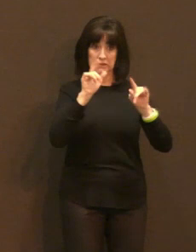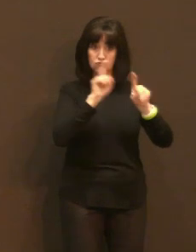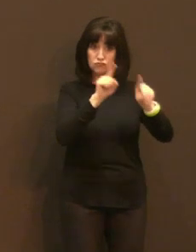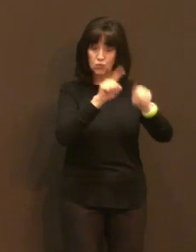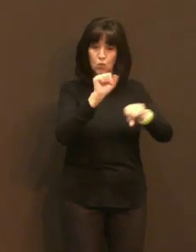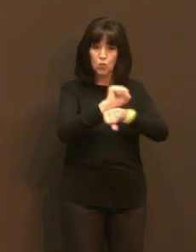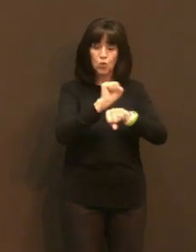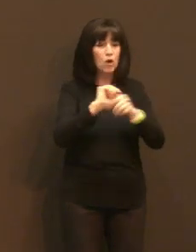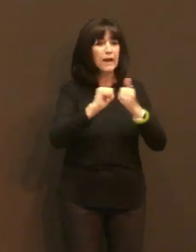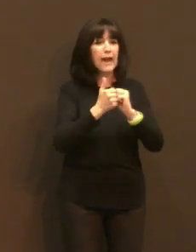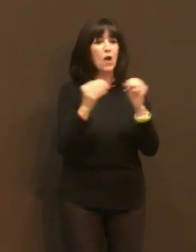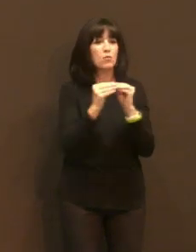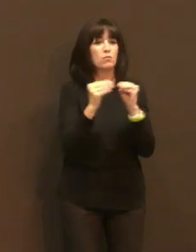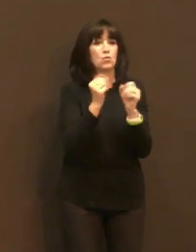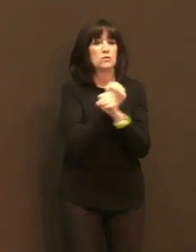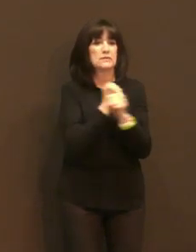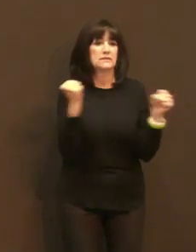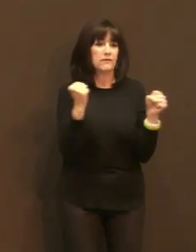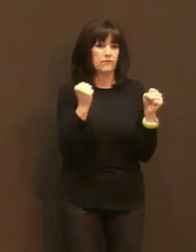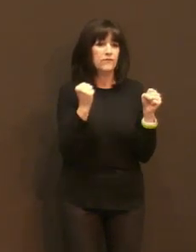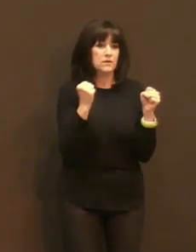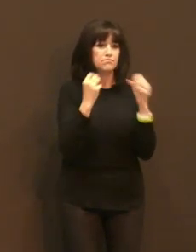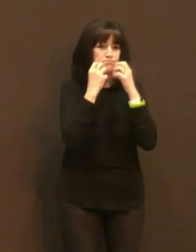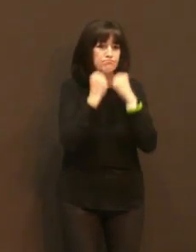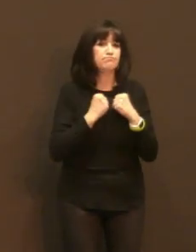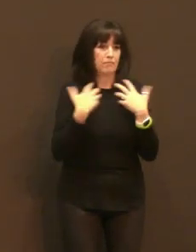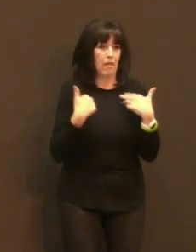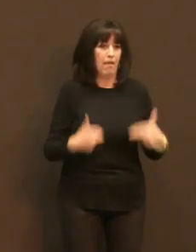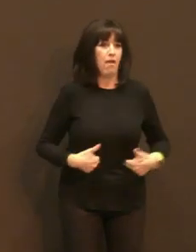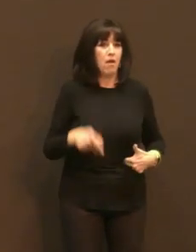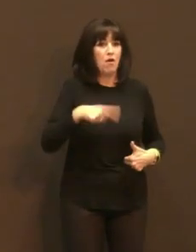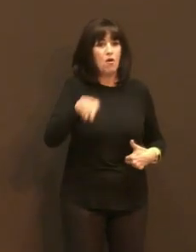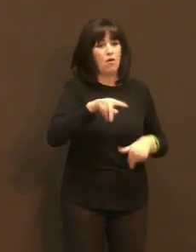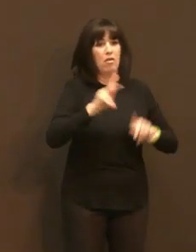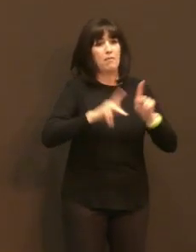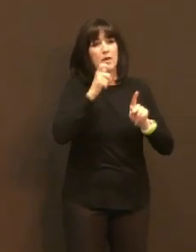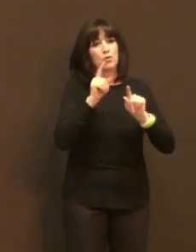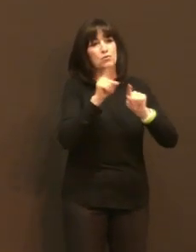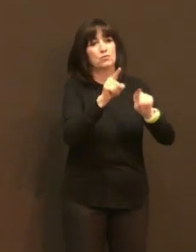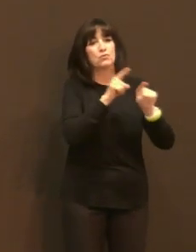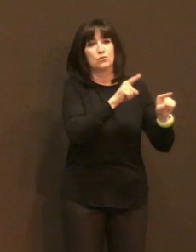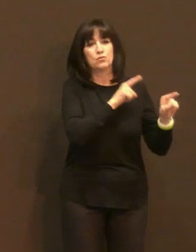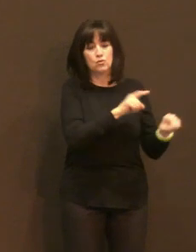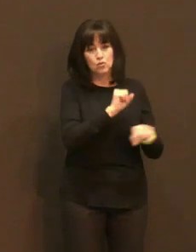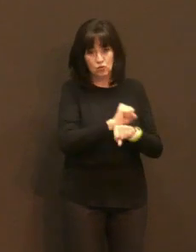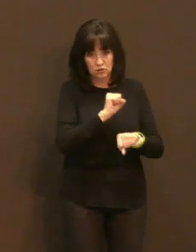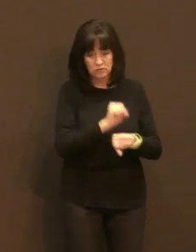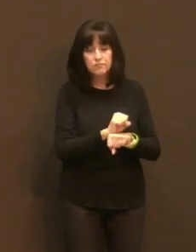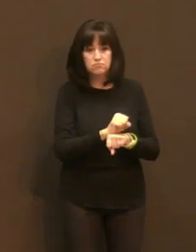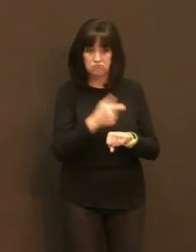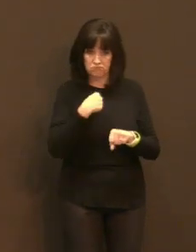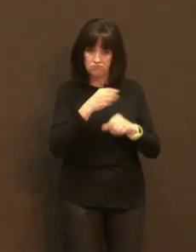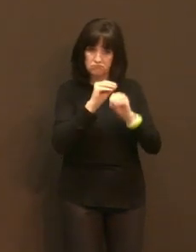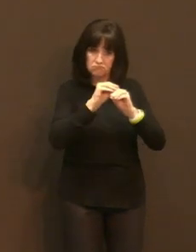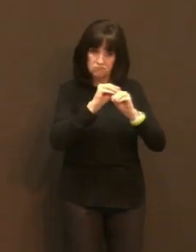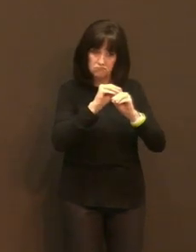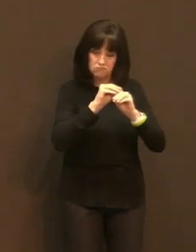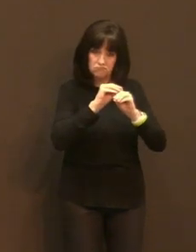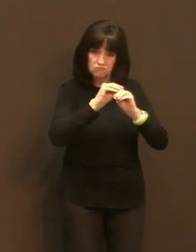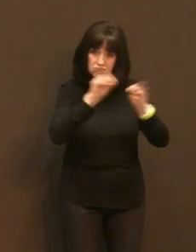calling them. So we have provided a number of letters that provide guidance. We've